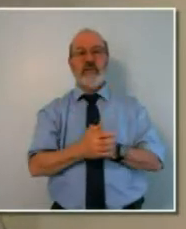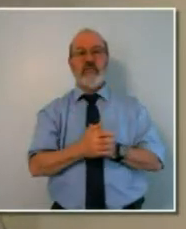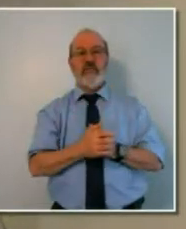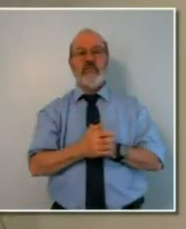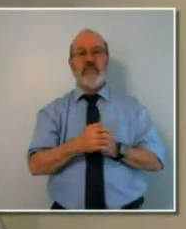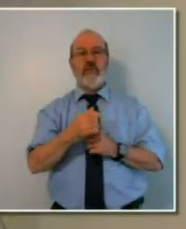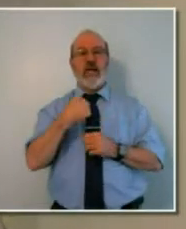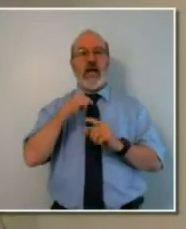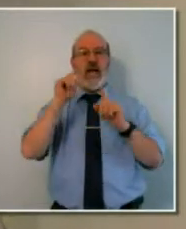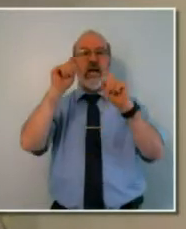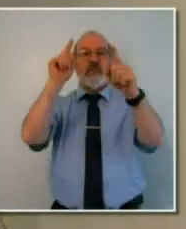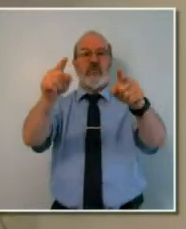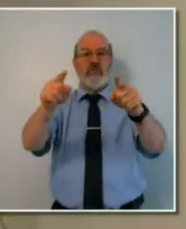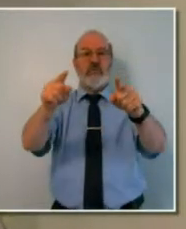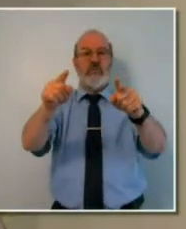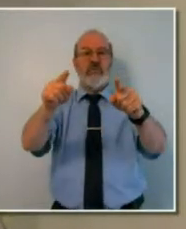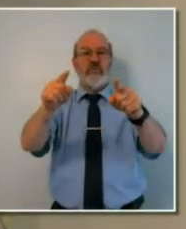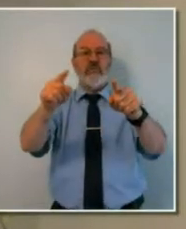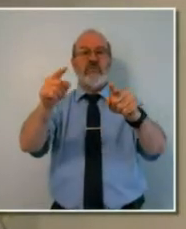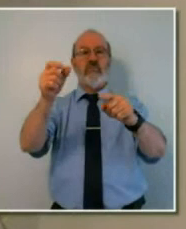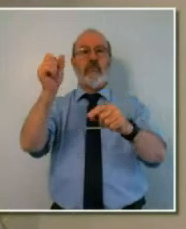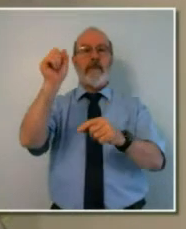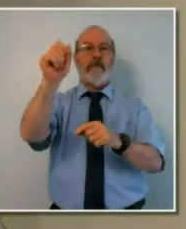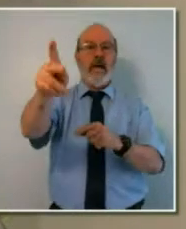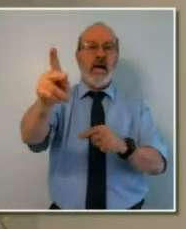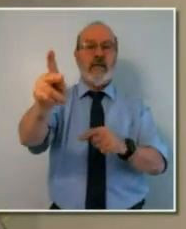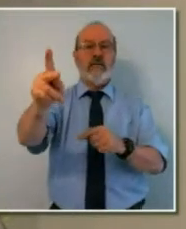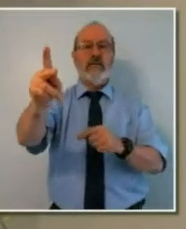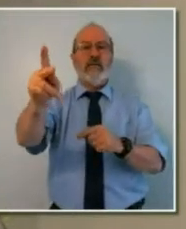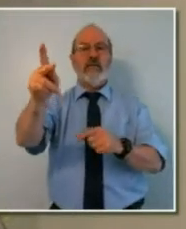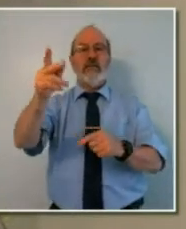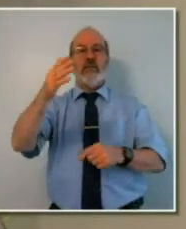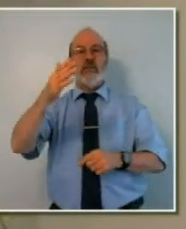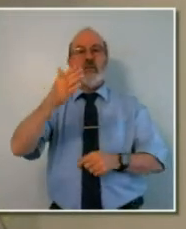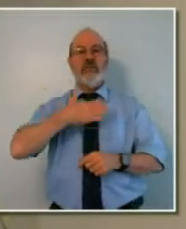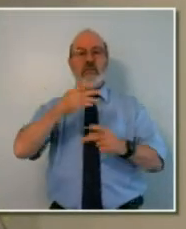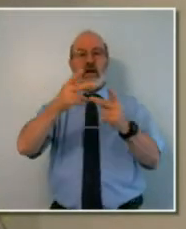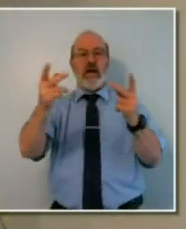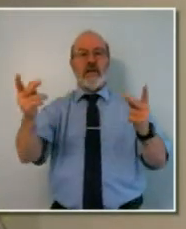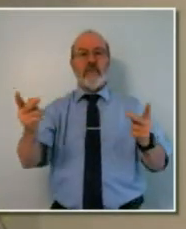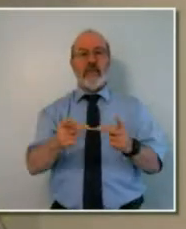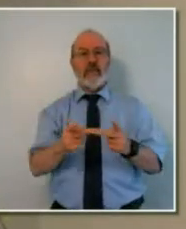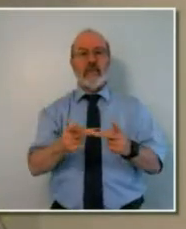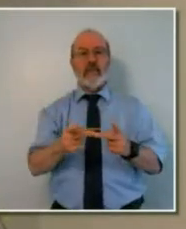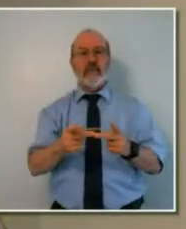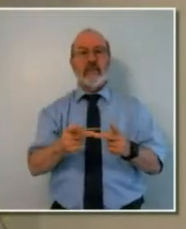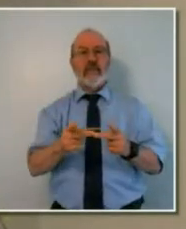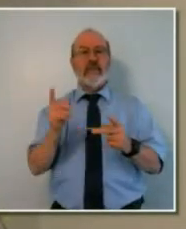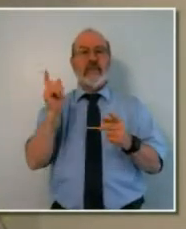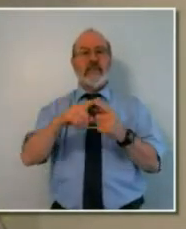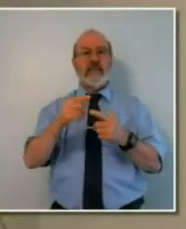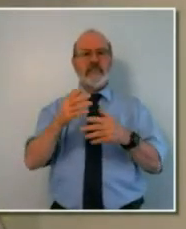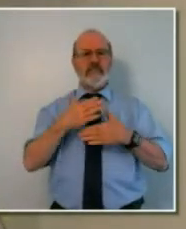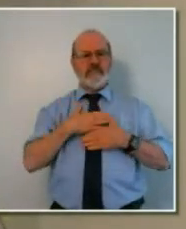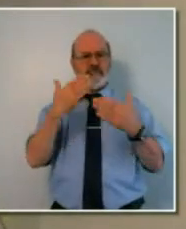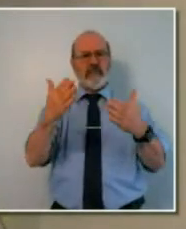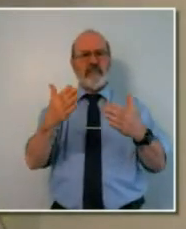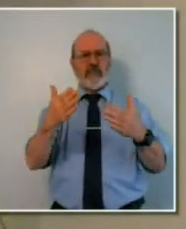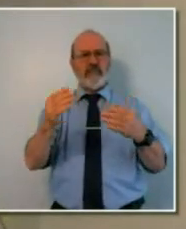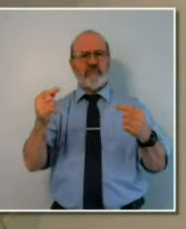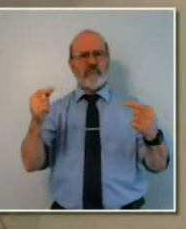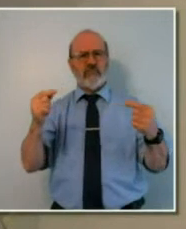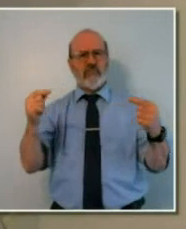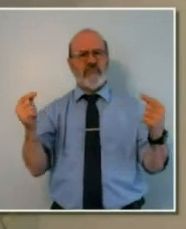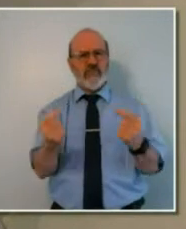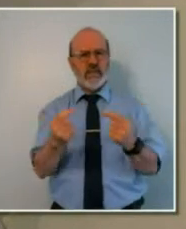go and return to my place till they acknowledge their offense